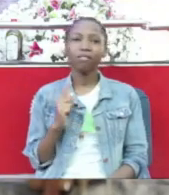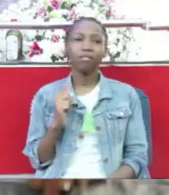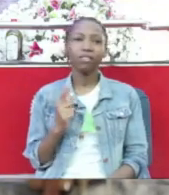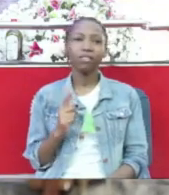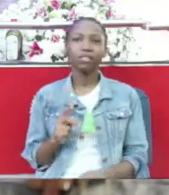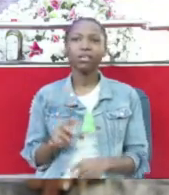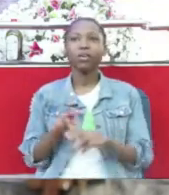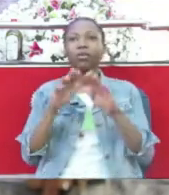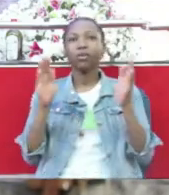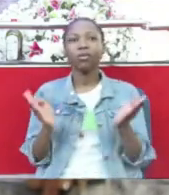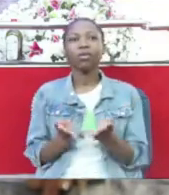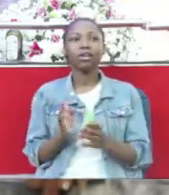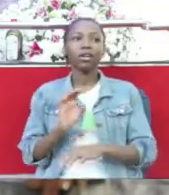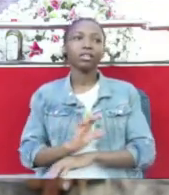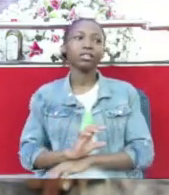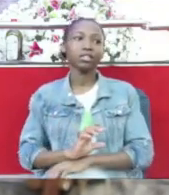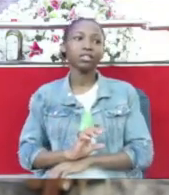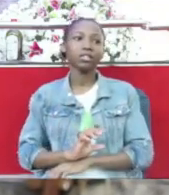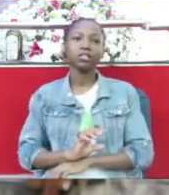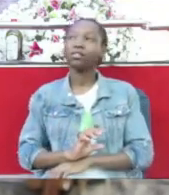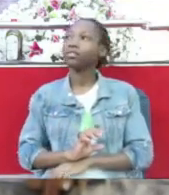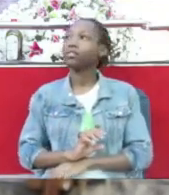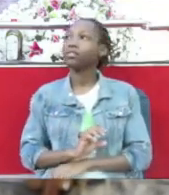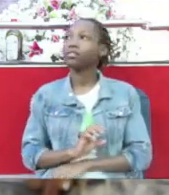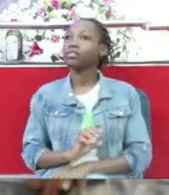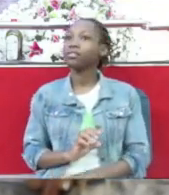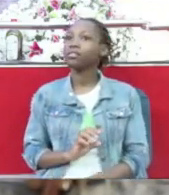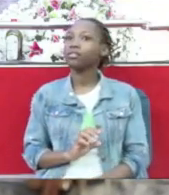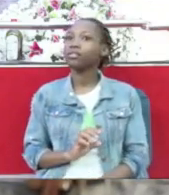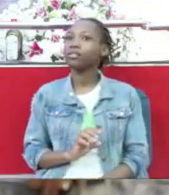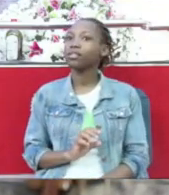the huko. If you apply to visit your friend for 2 weeks,